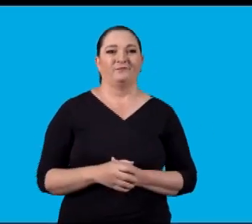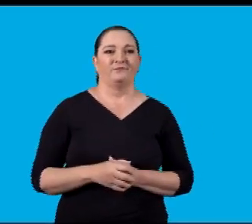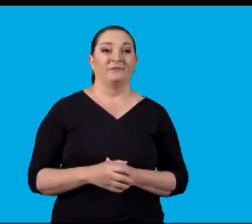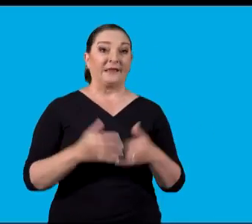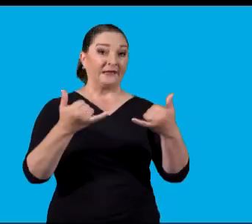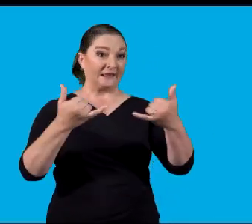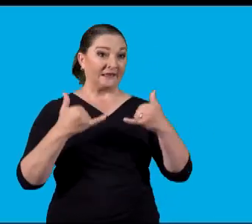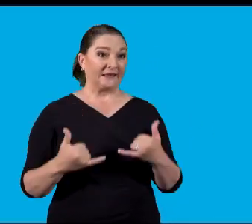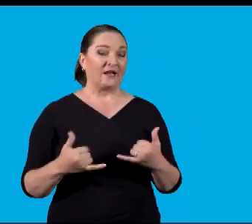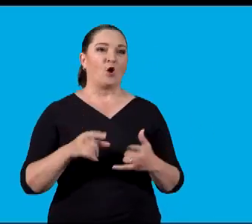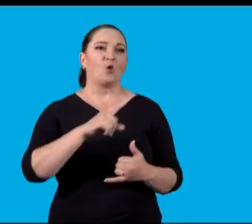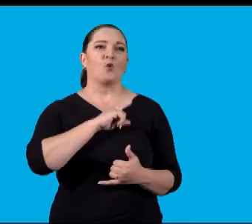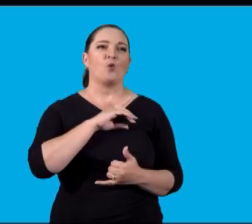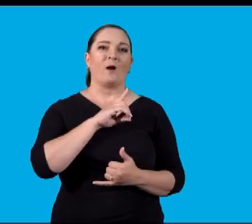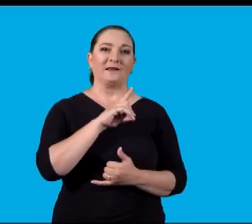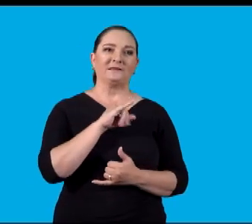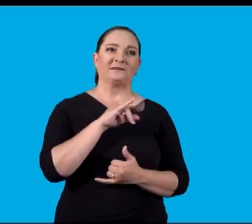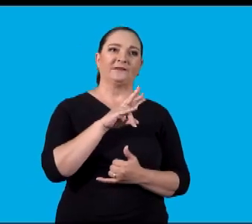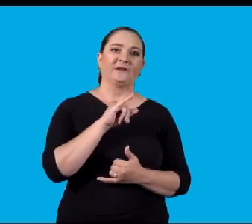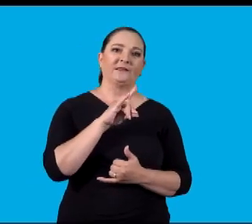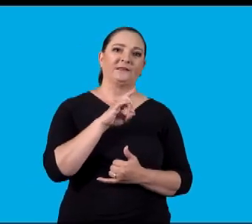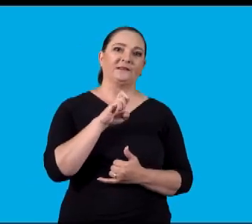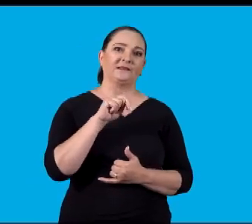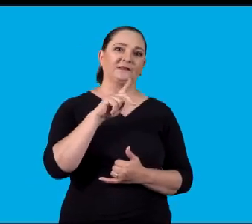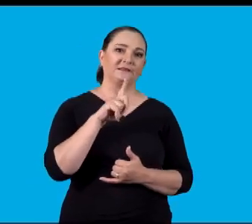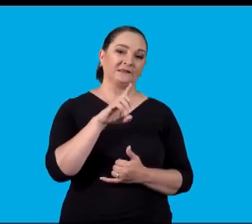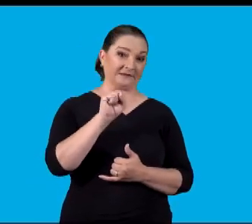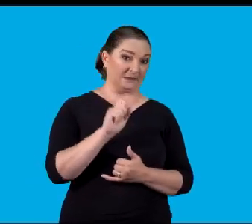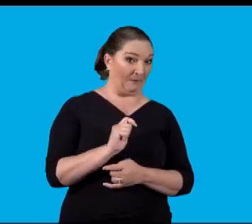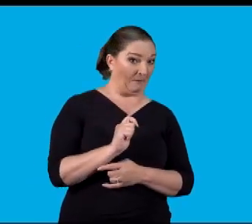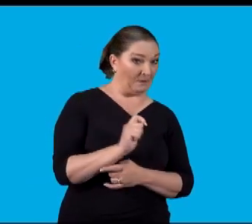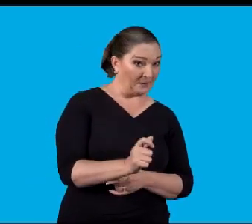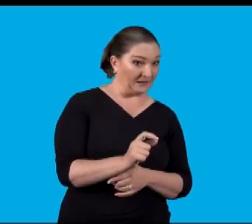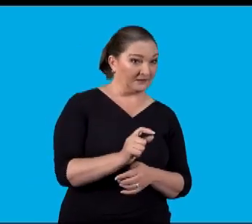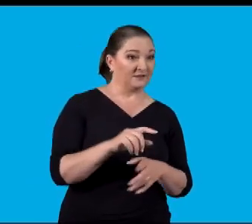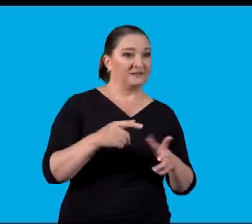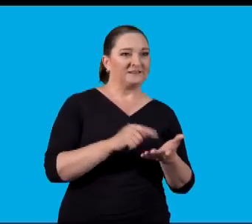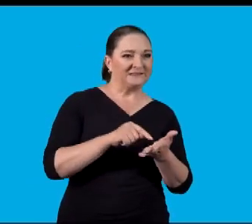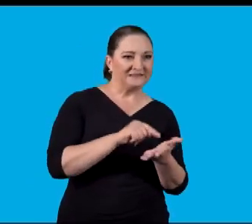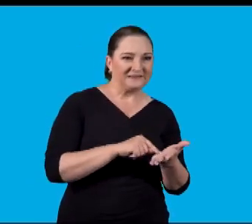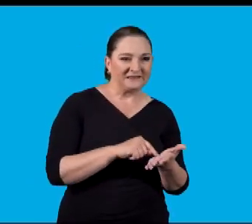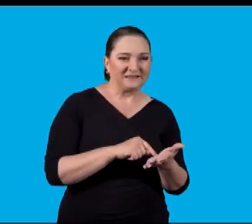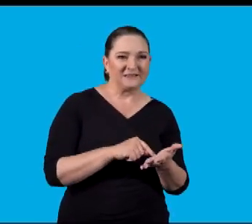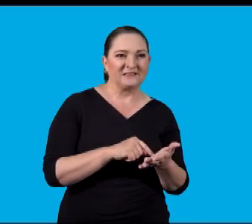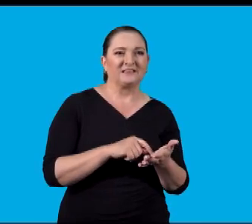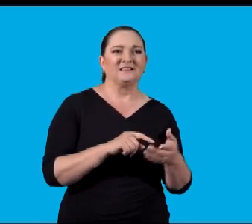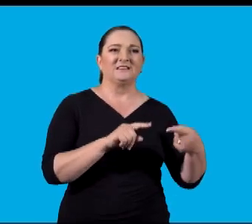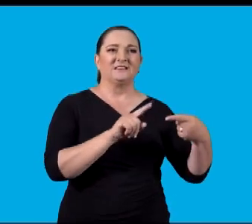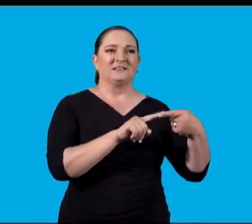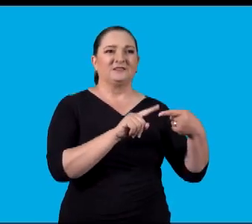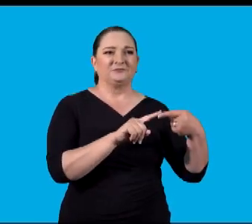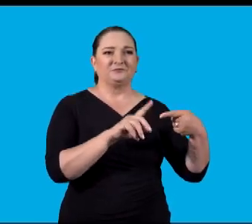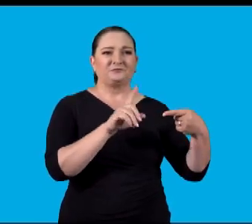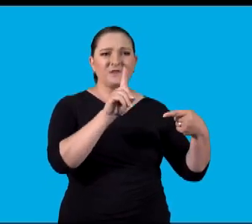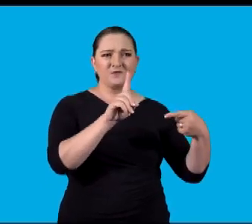tax. In order to calculate our dividends paid, in this question we are given information and we're told on 1 March 2020, the